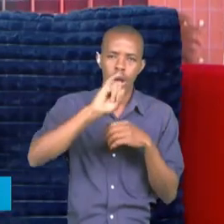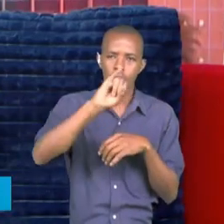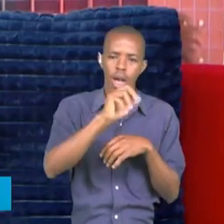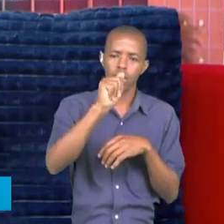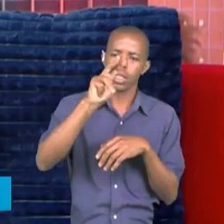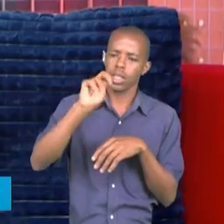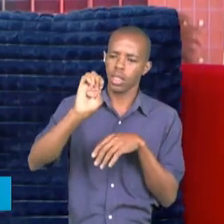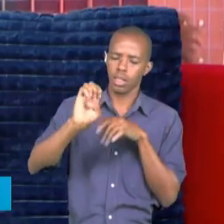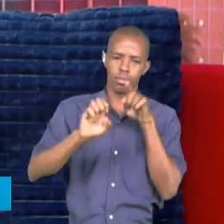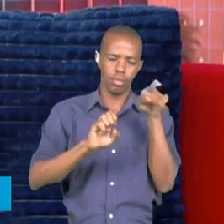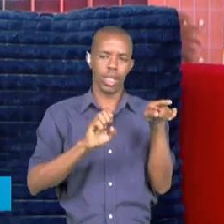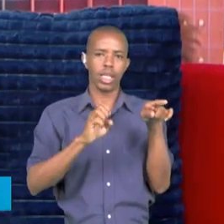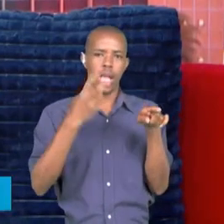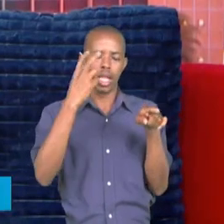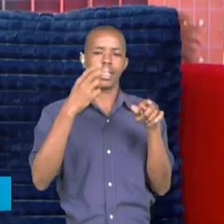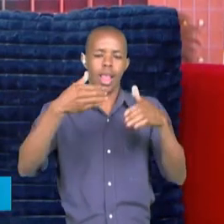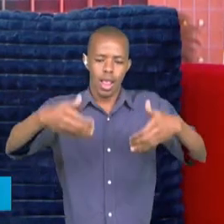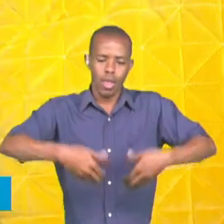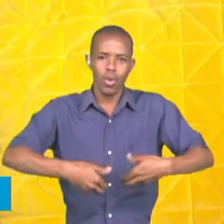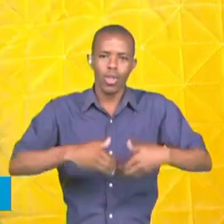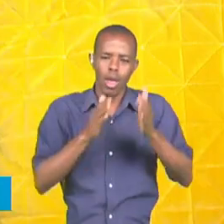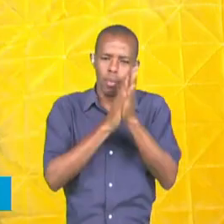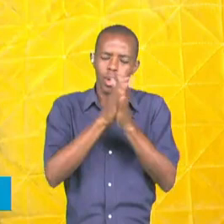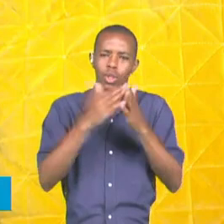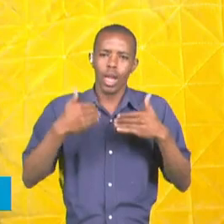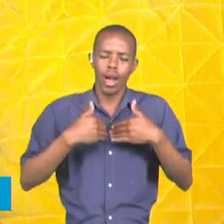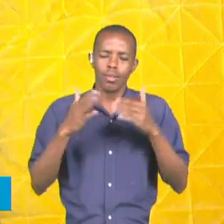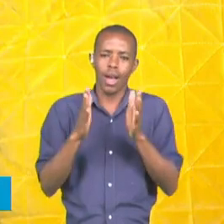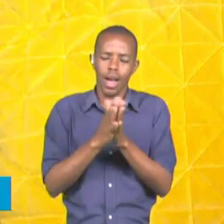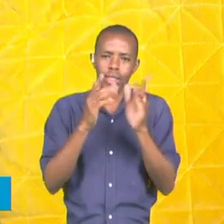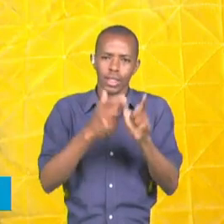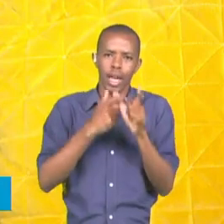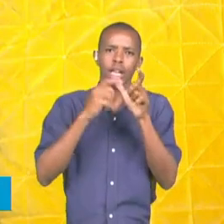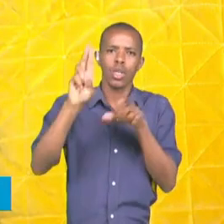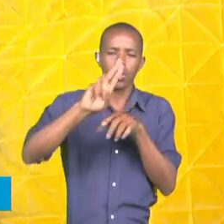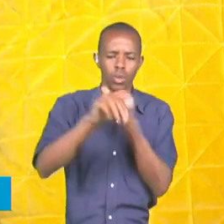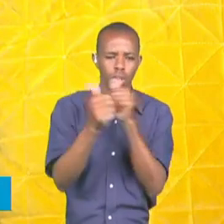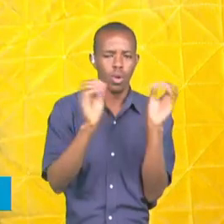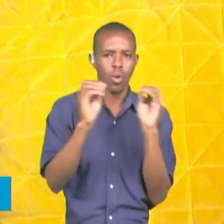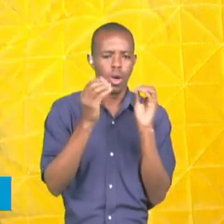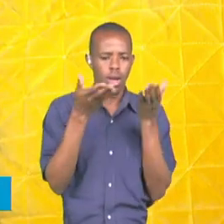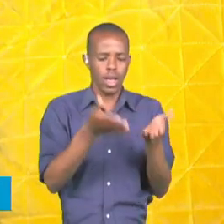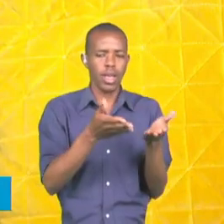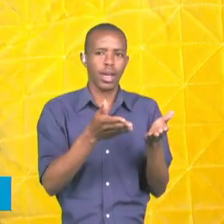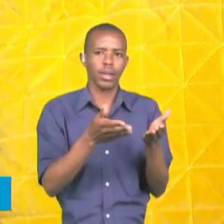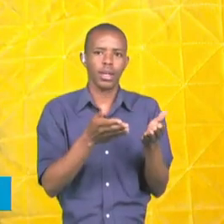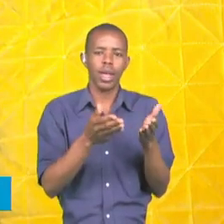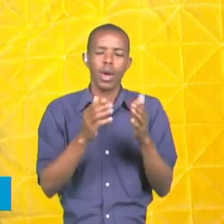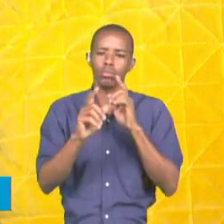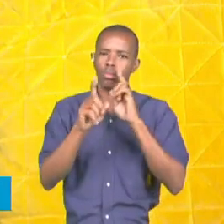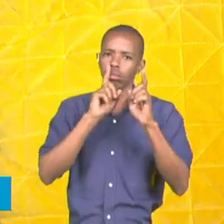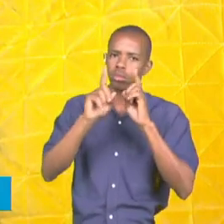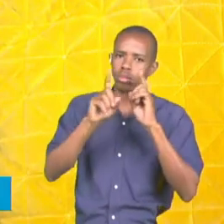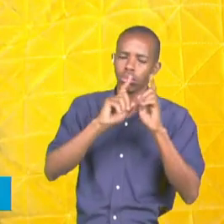day, looking at young people, you have this passion and talent, but you don't really utilize it. And she's here with me in studio. We're talking about